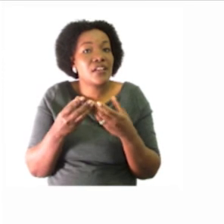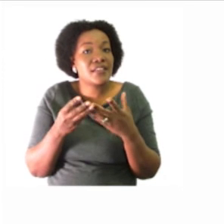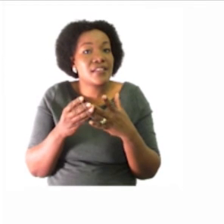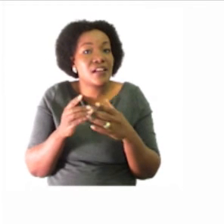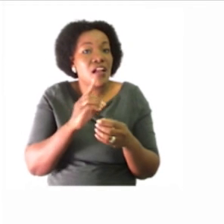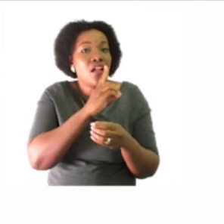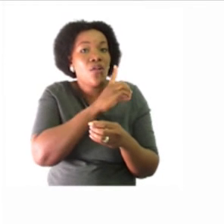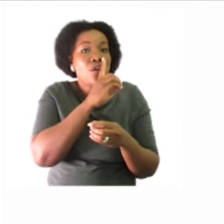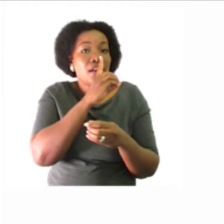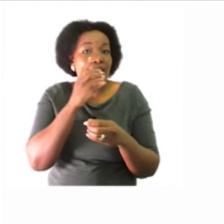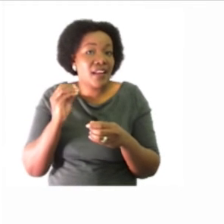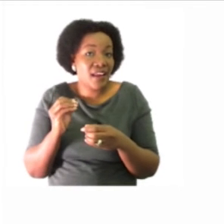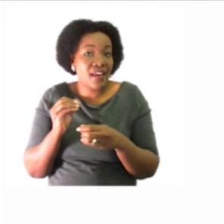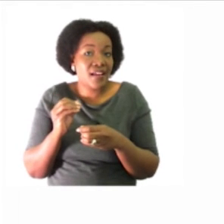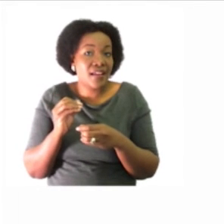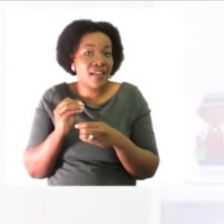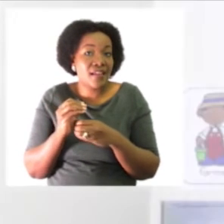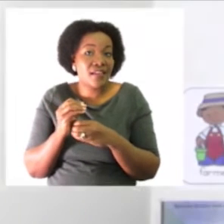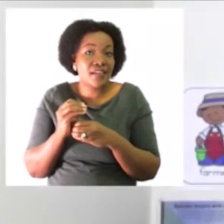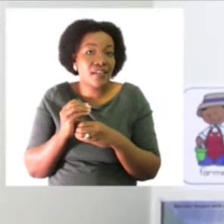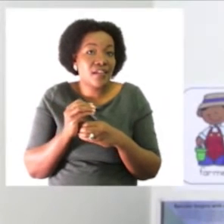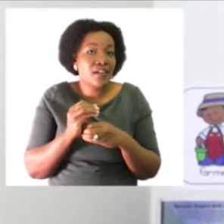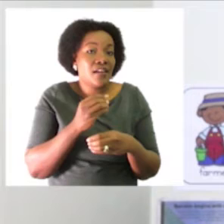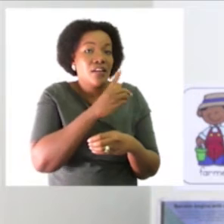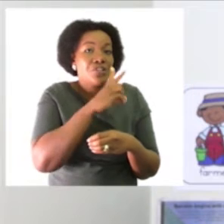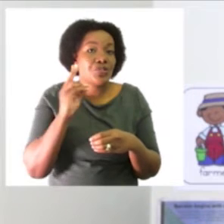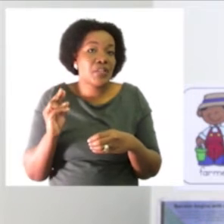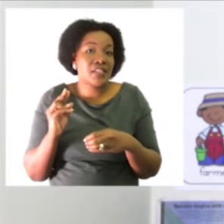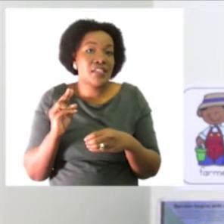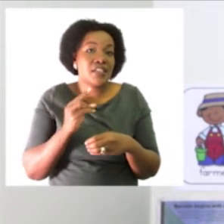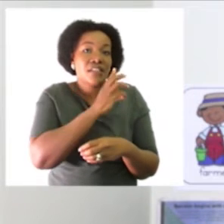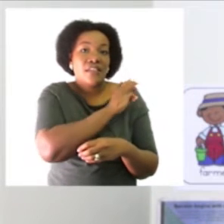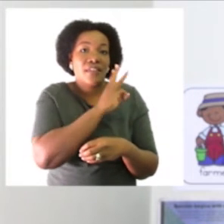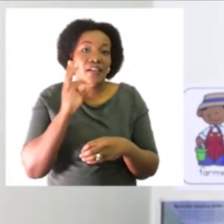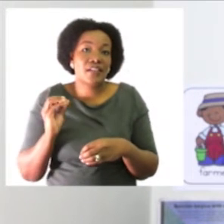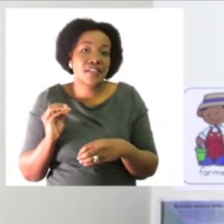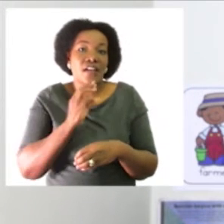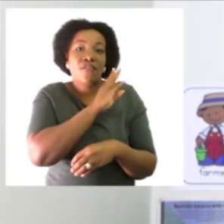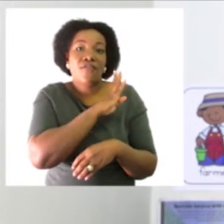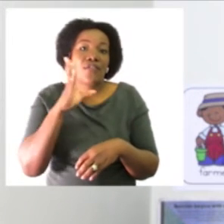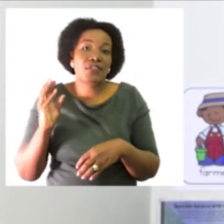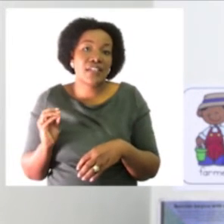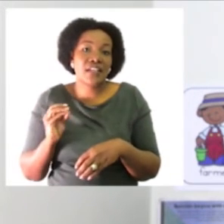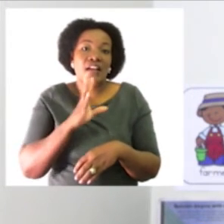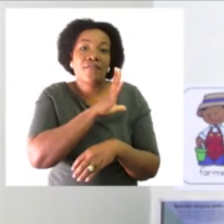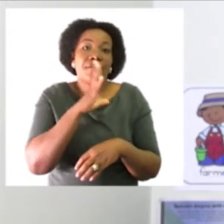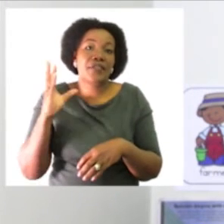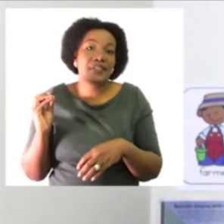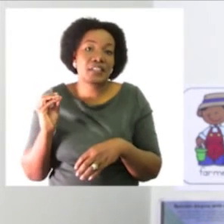in tens. Let us count 10, 20, 30,